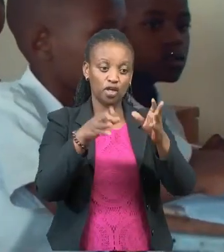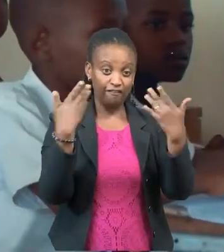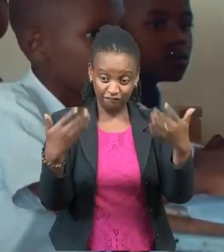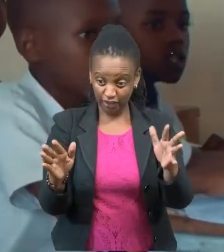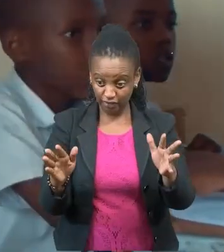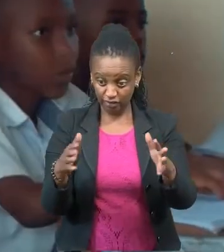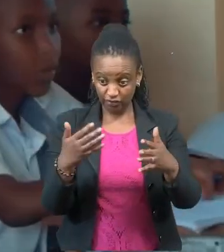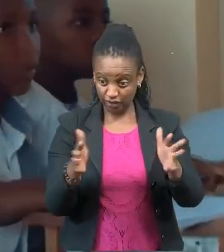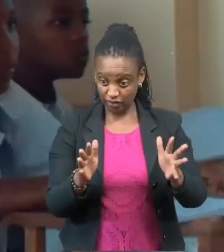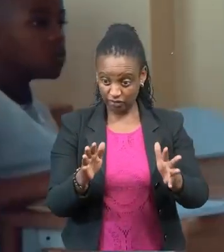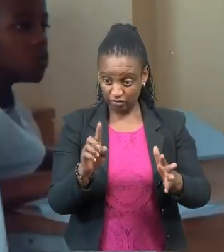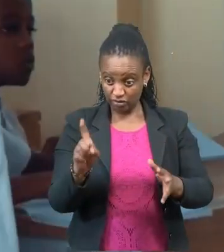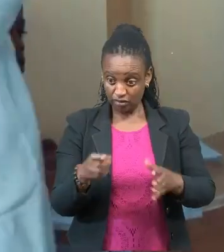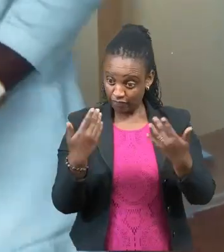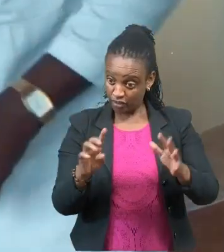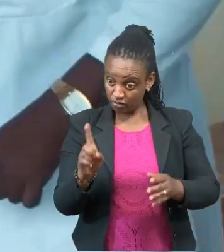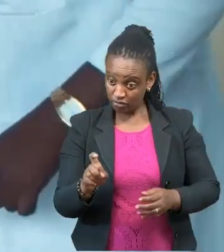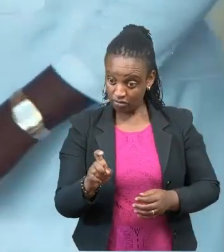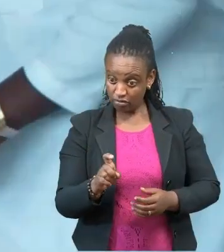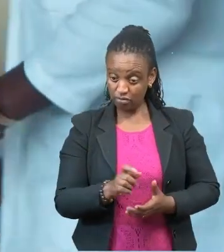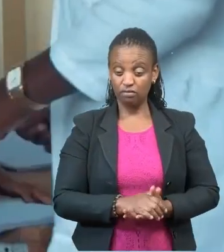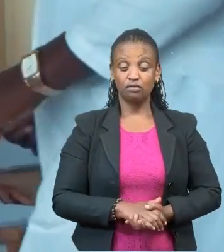Have you finished? Have you finished?